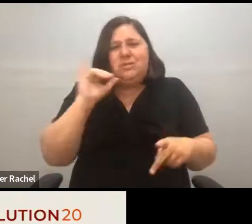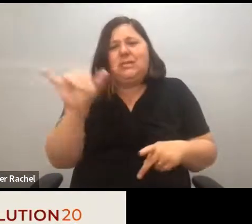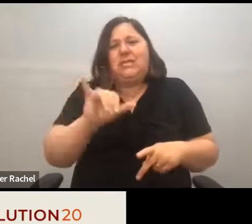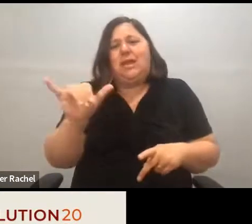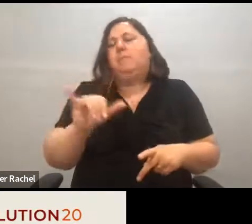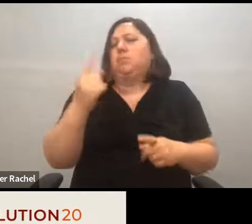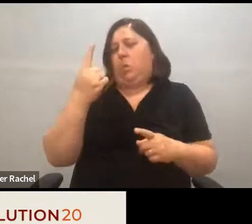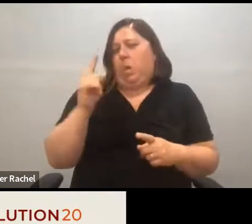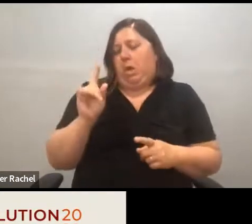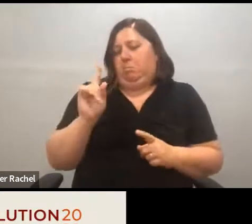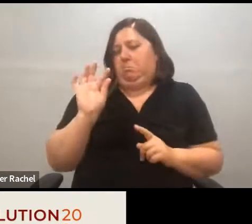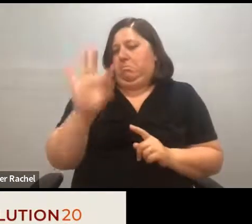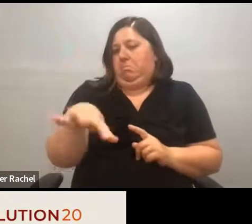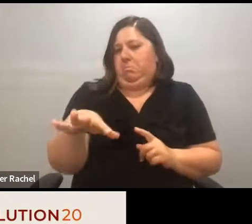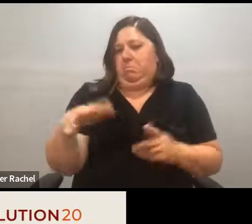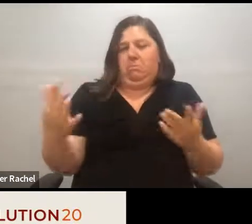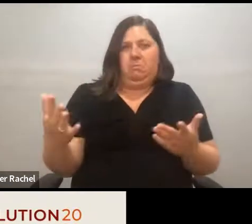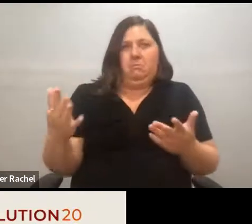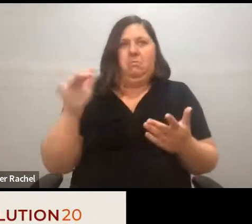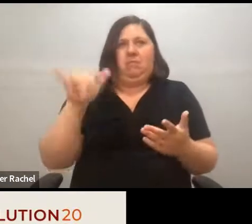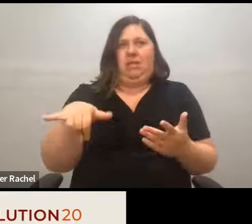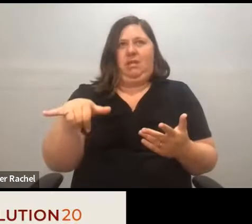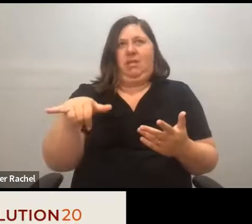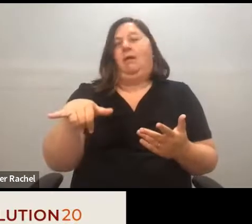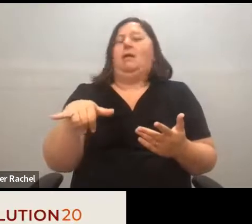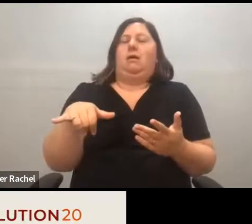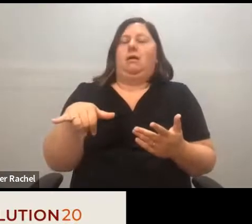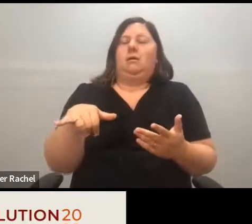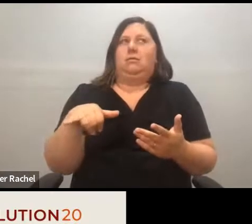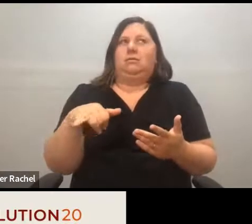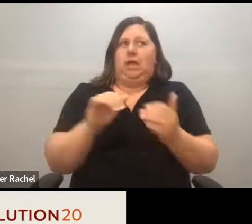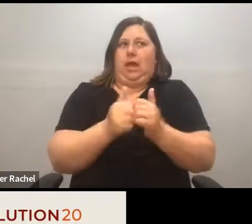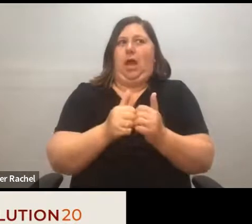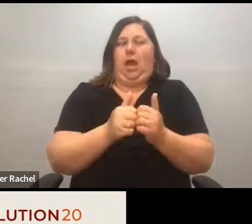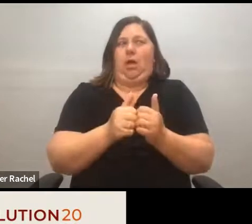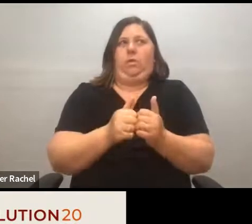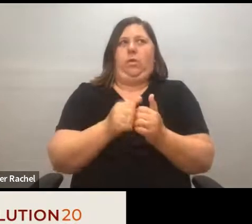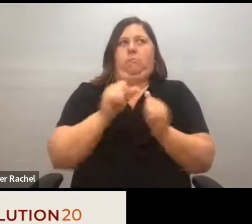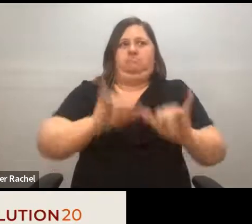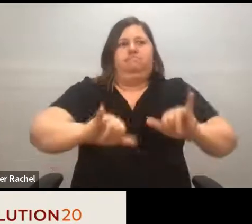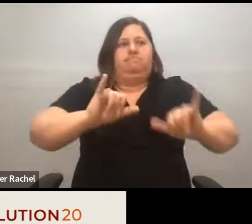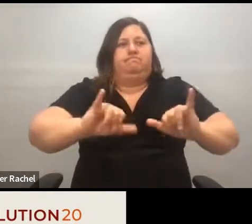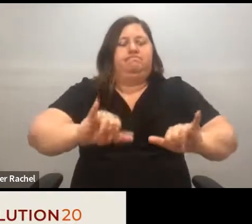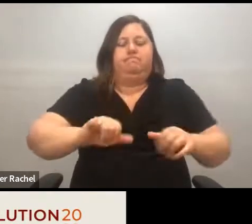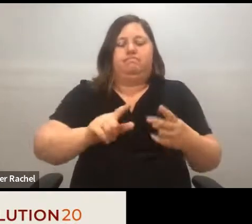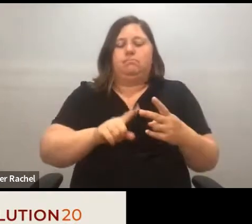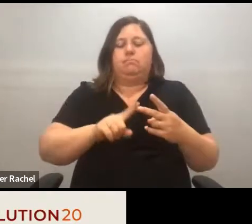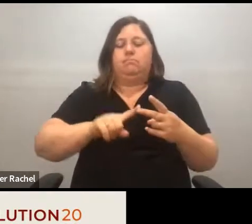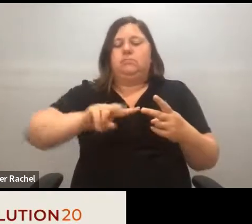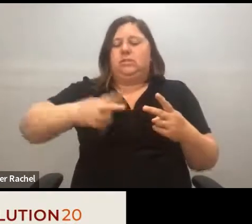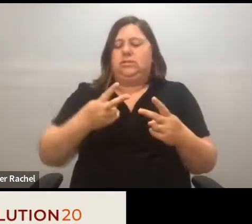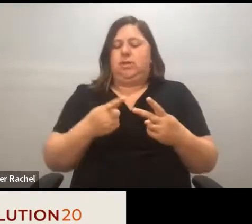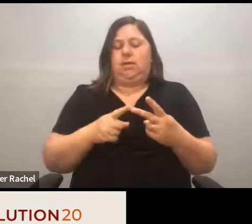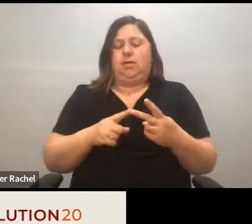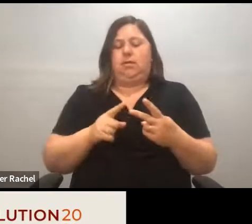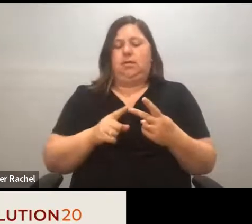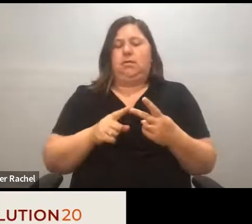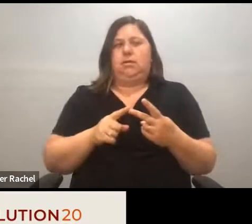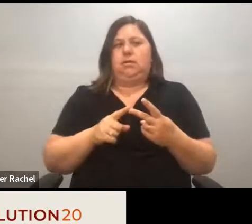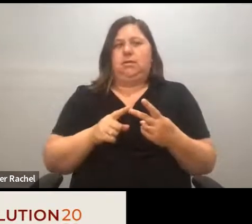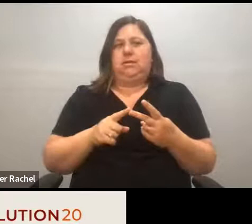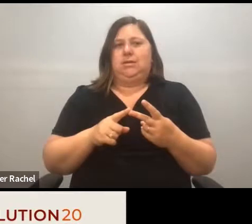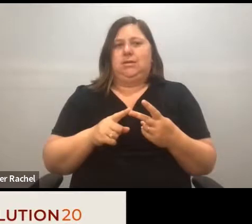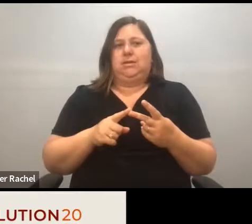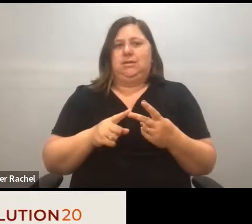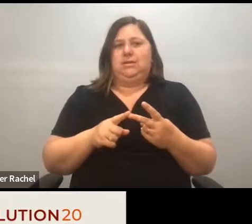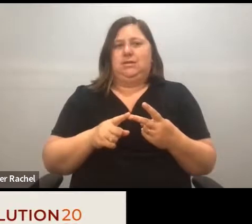way, that is one way in which it informs us. The other way is that, you know, these are forces